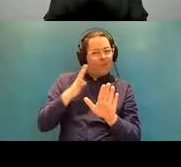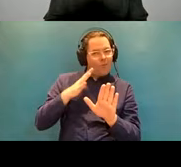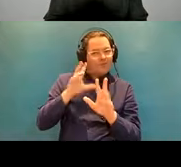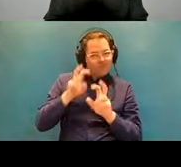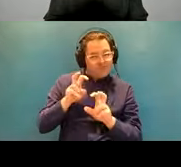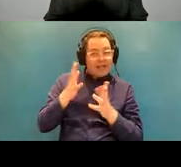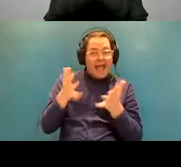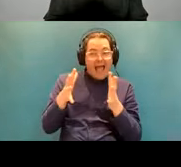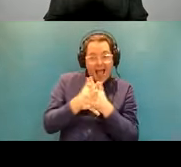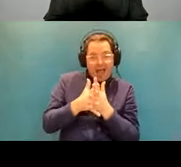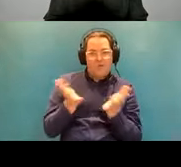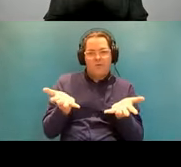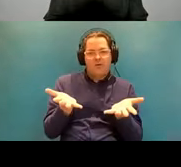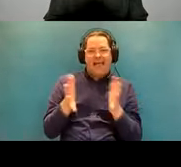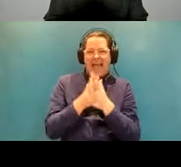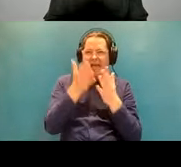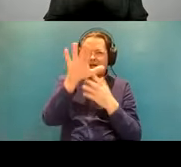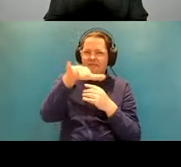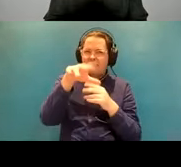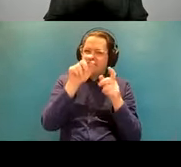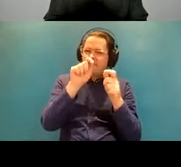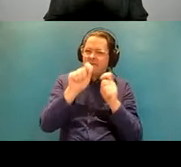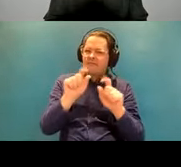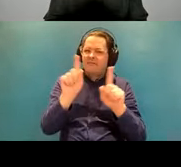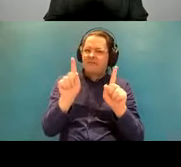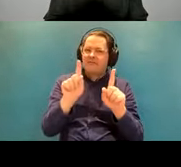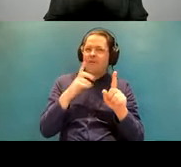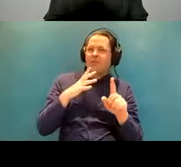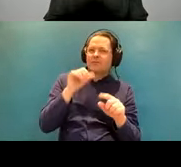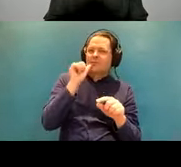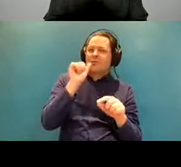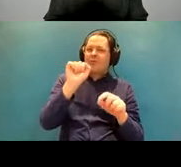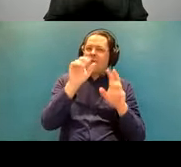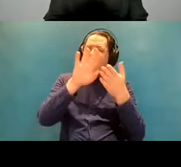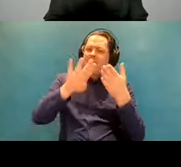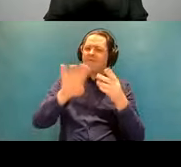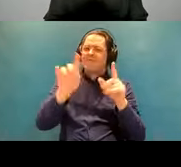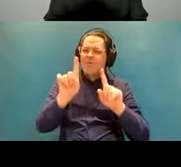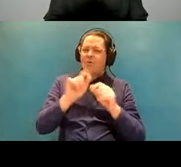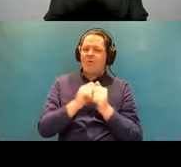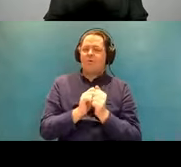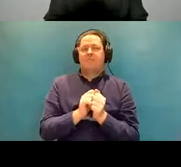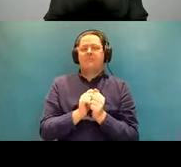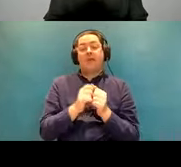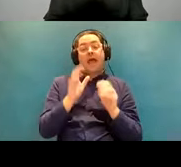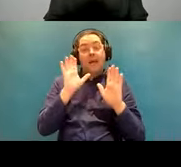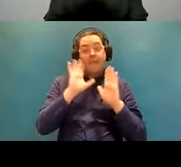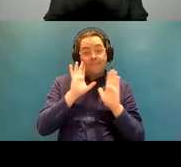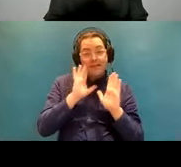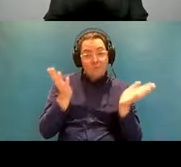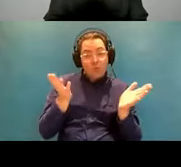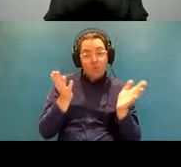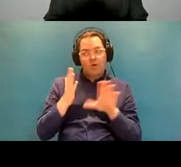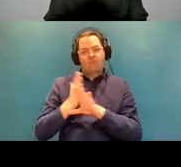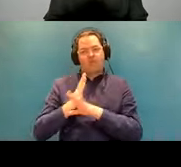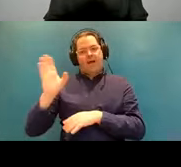need to think about how we're going to work with those. Because, you know, if we look at something like Facebook, private conversations